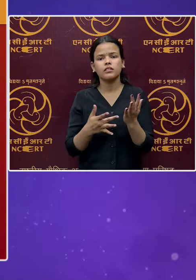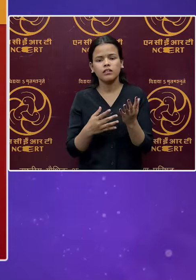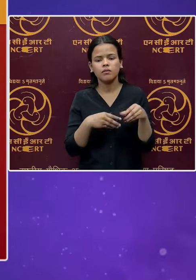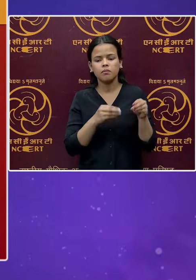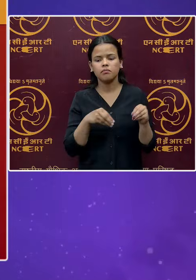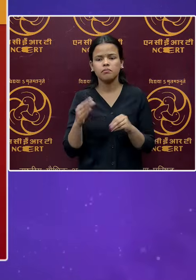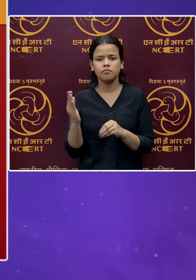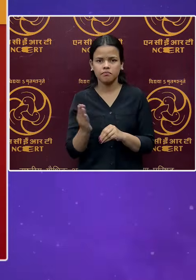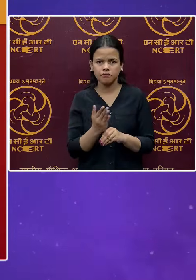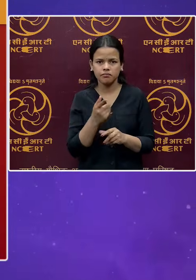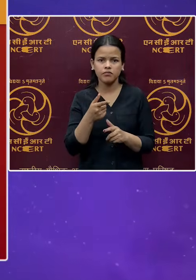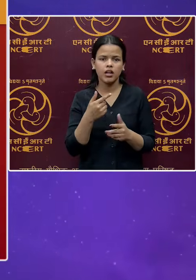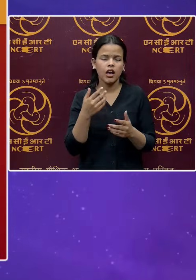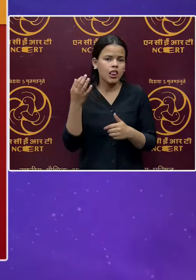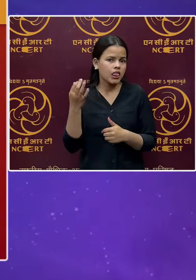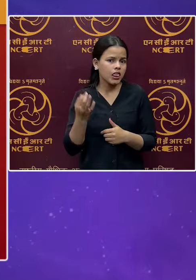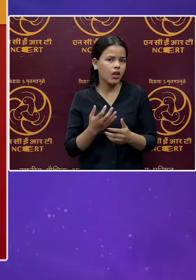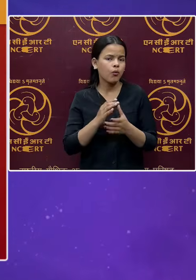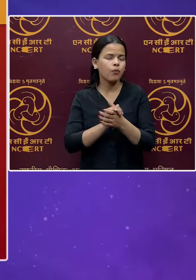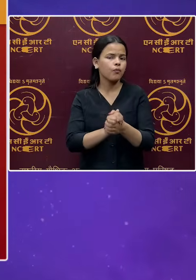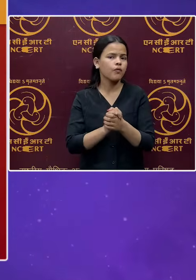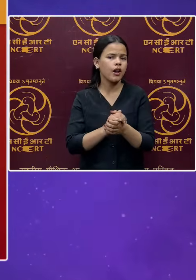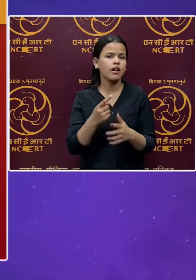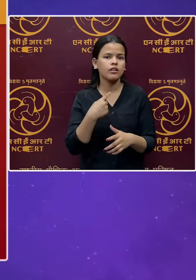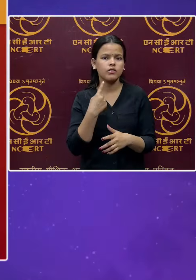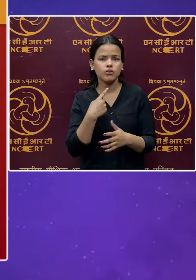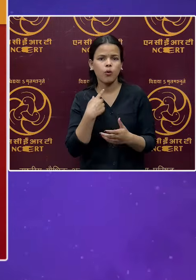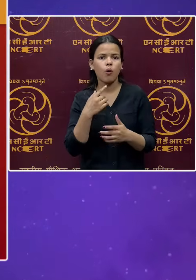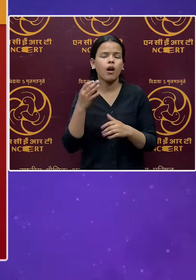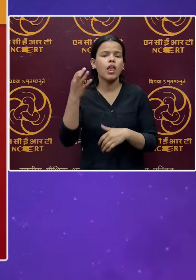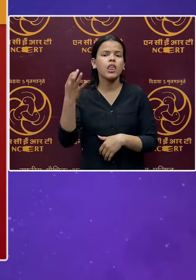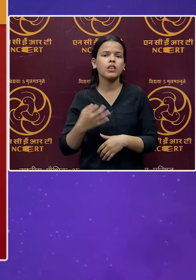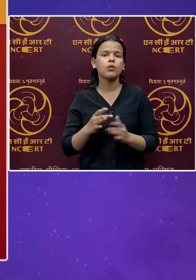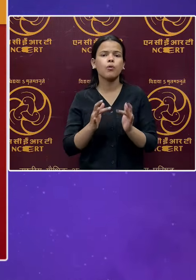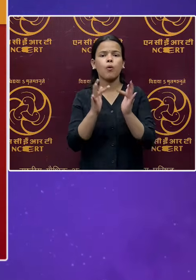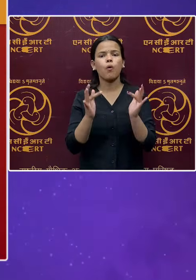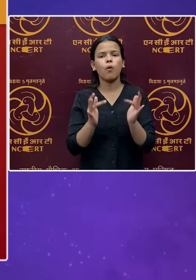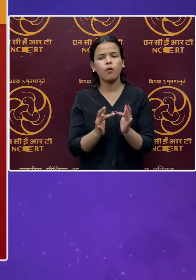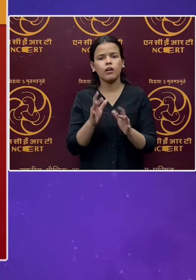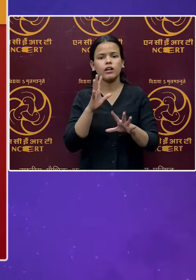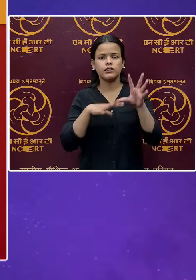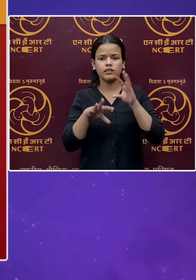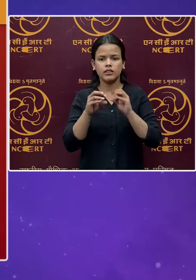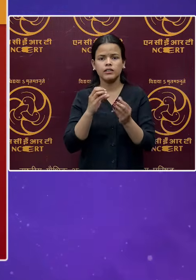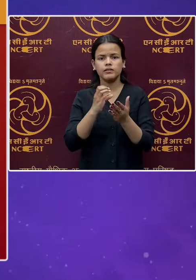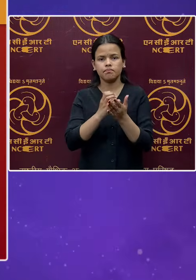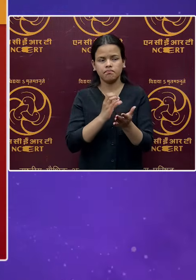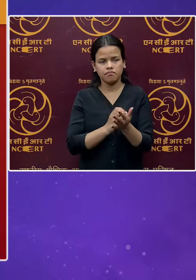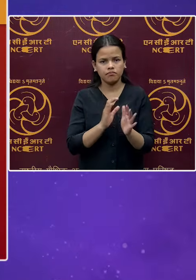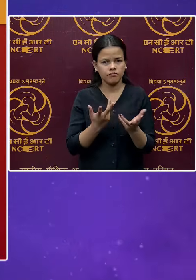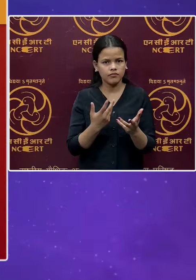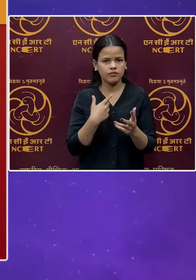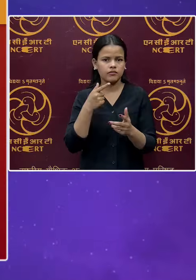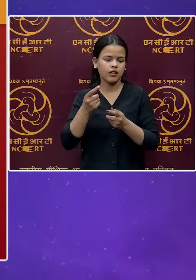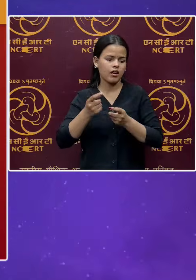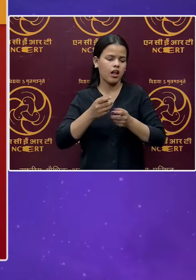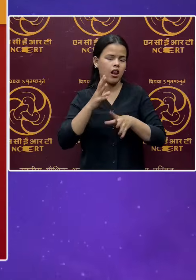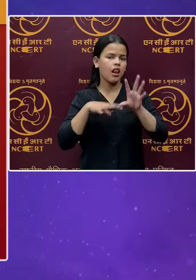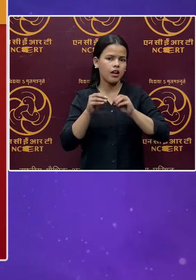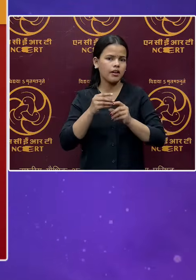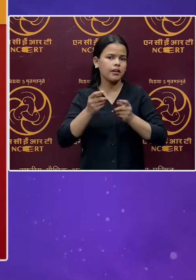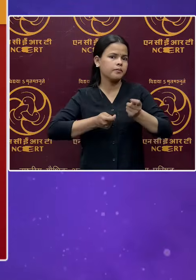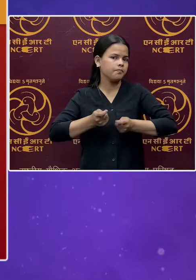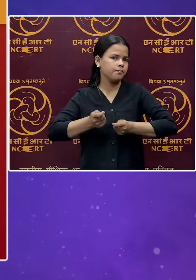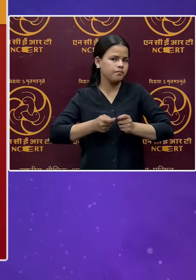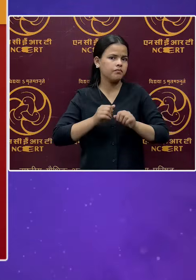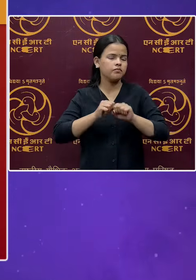ahead. What are the new trends in online learning, online course platform, as well as learning management system? So